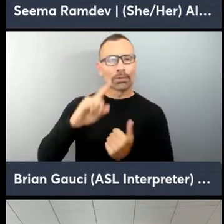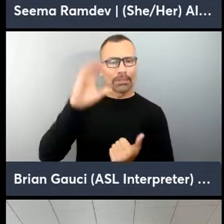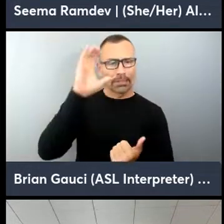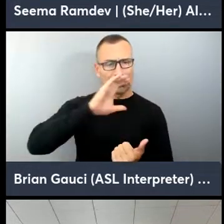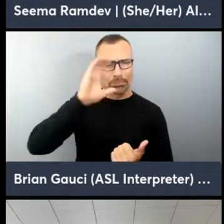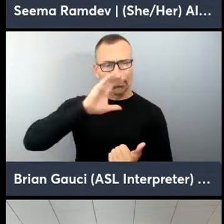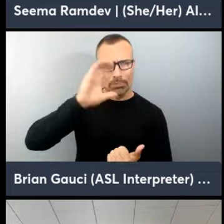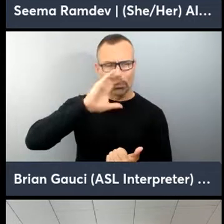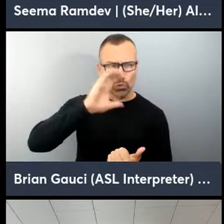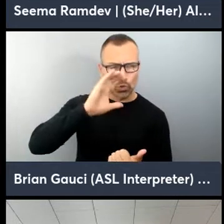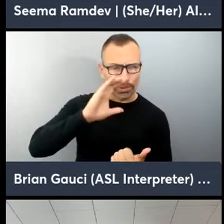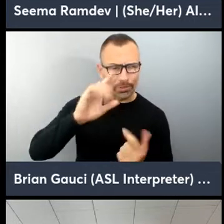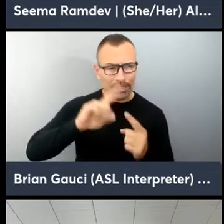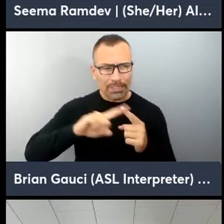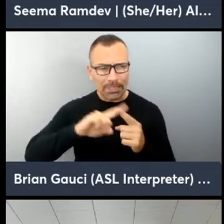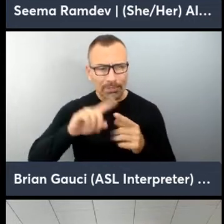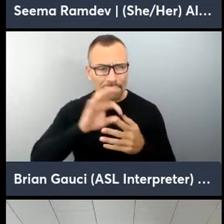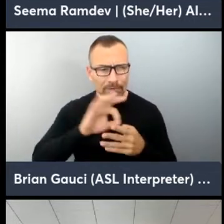And